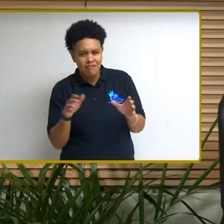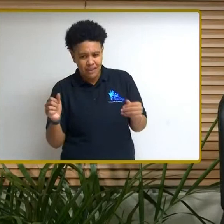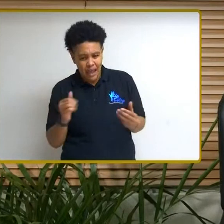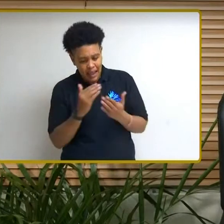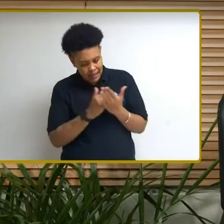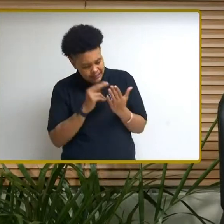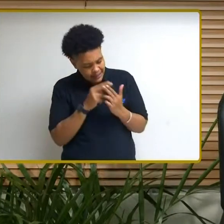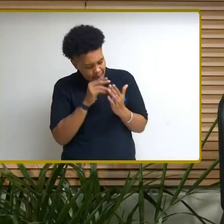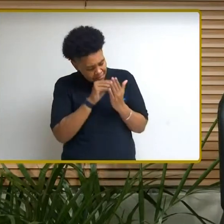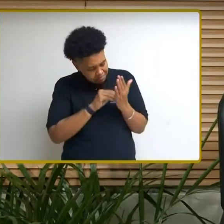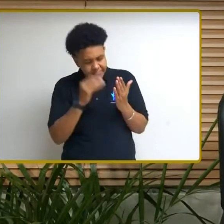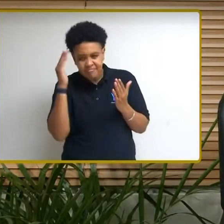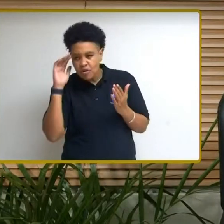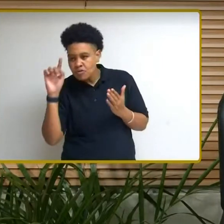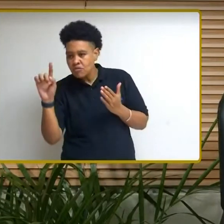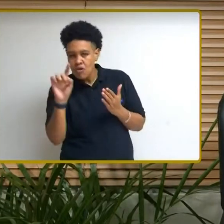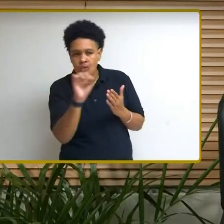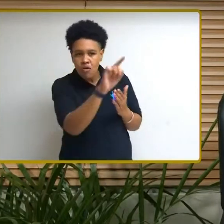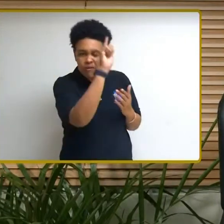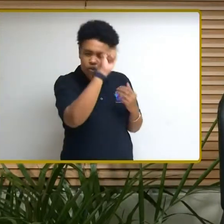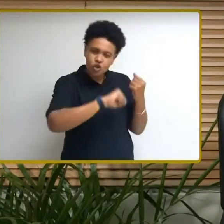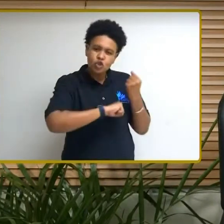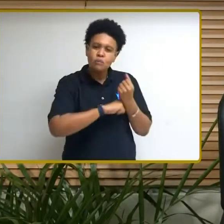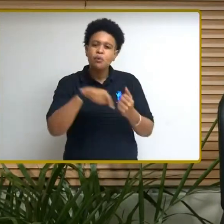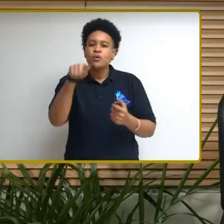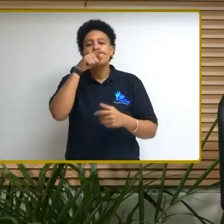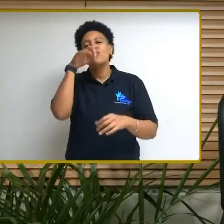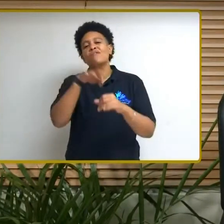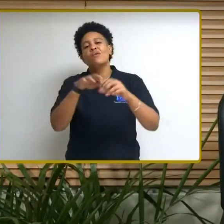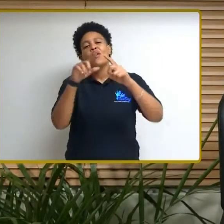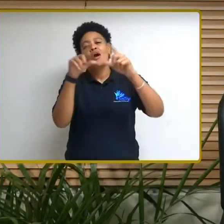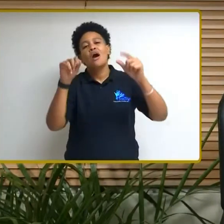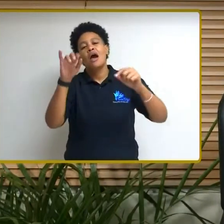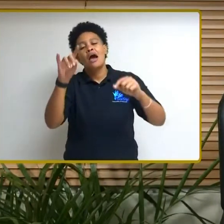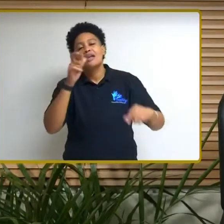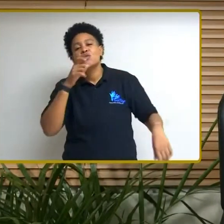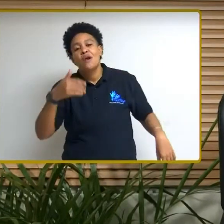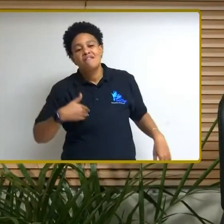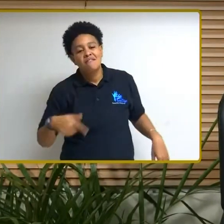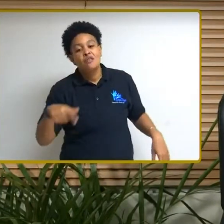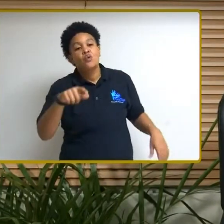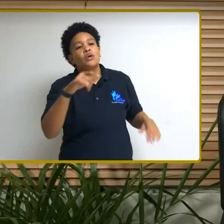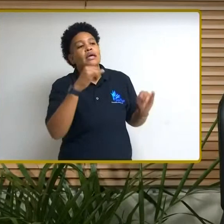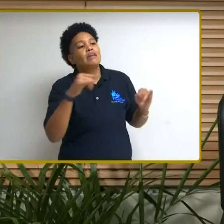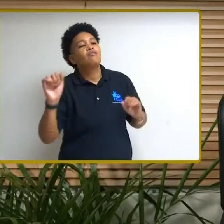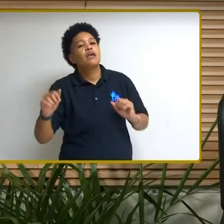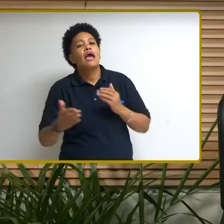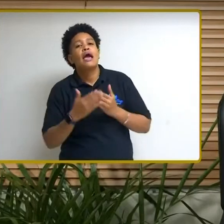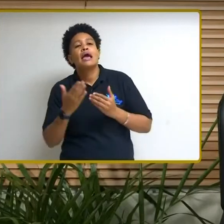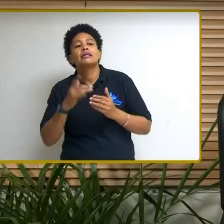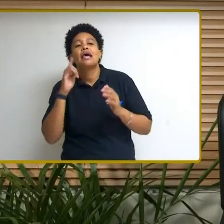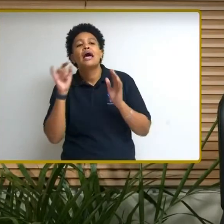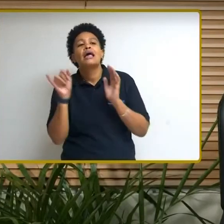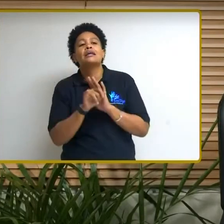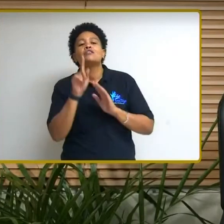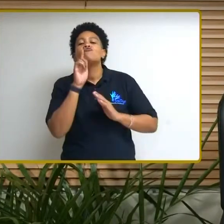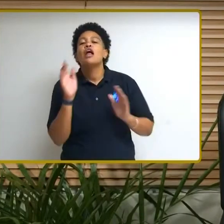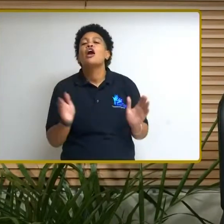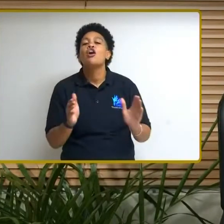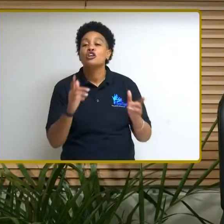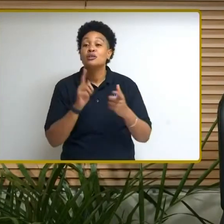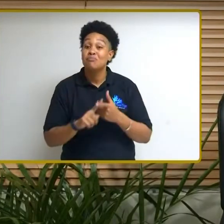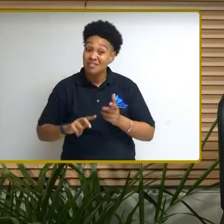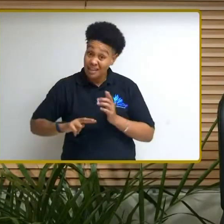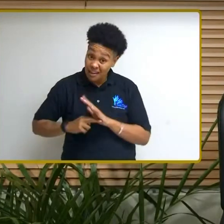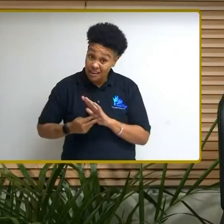for support, and therefore these individuals can be easily identified, to be encouraged, and indeed